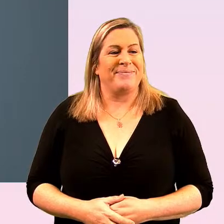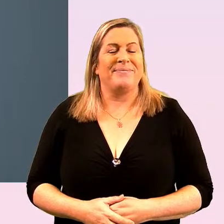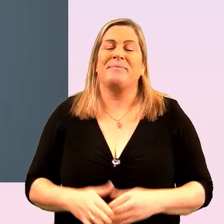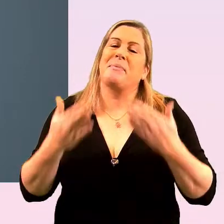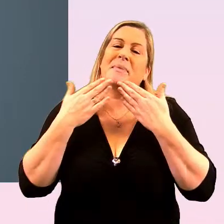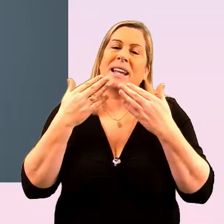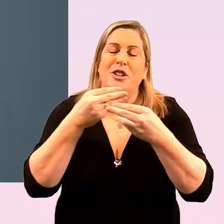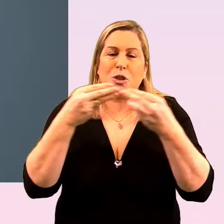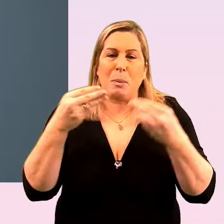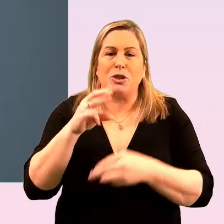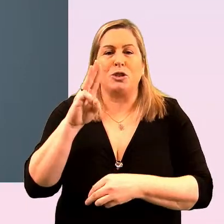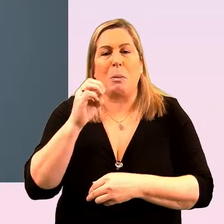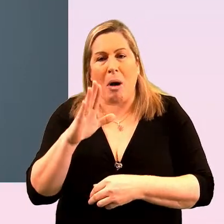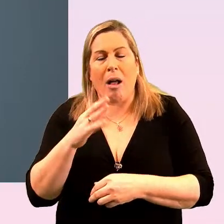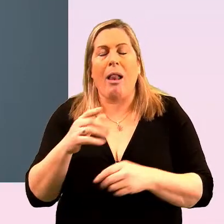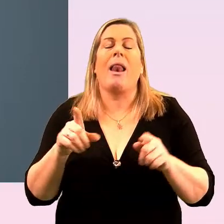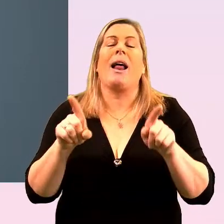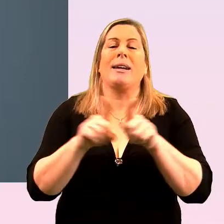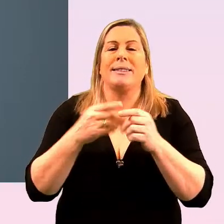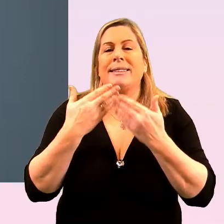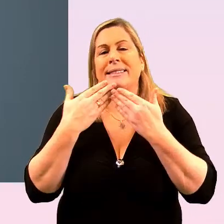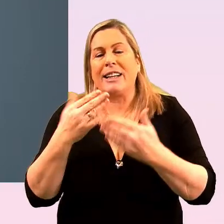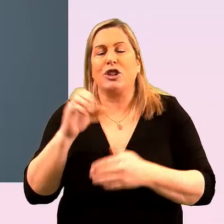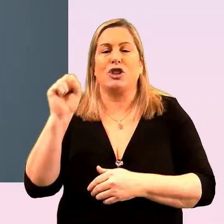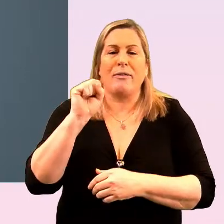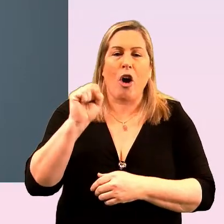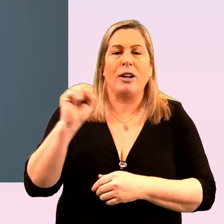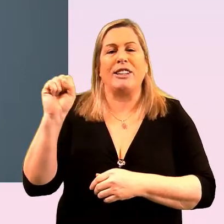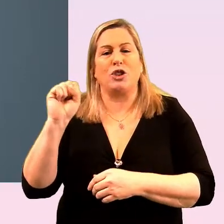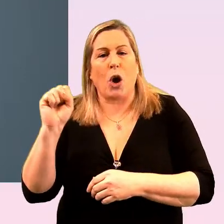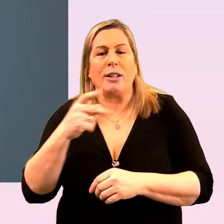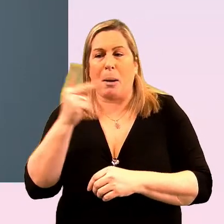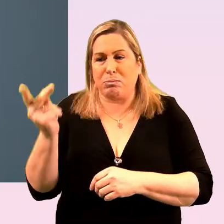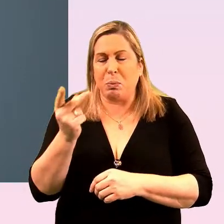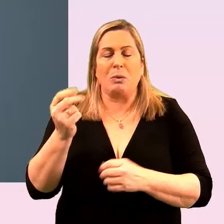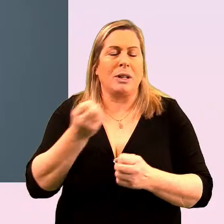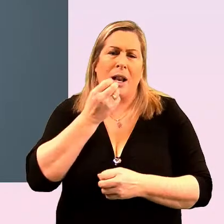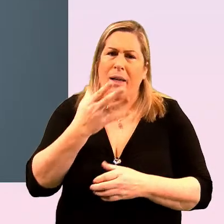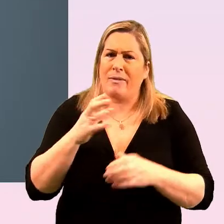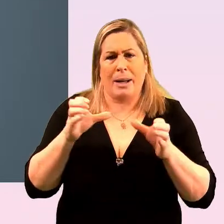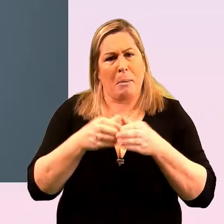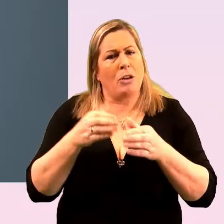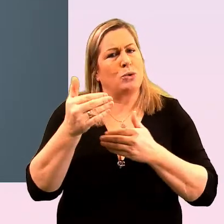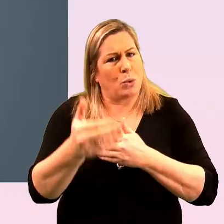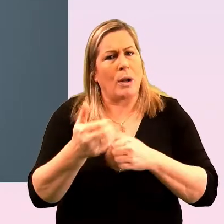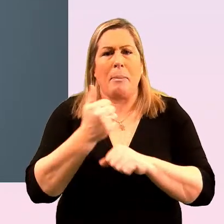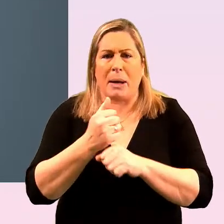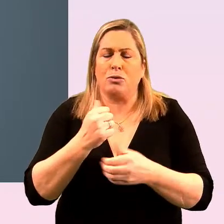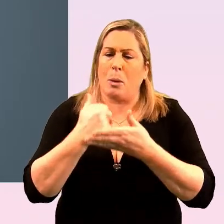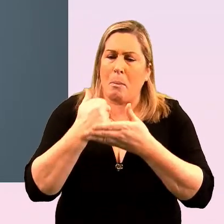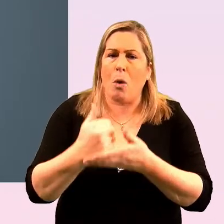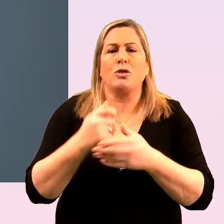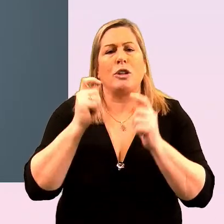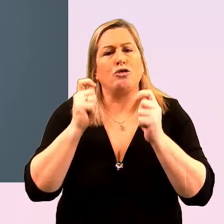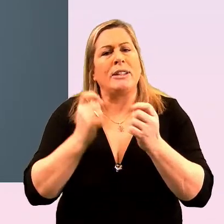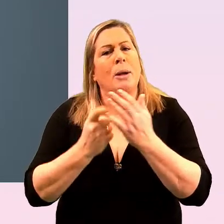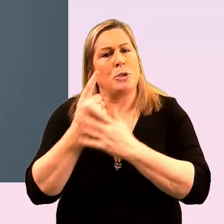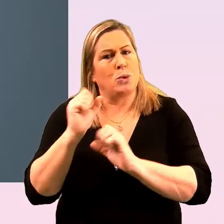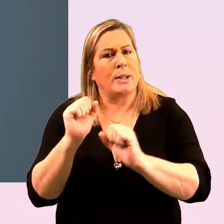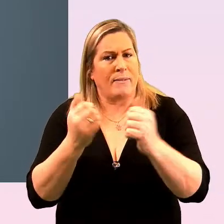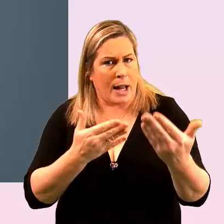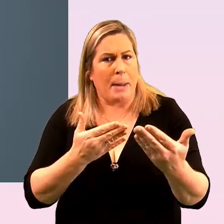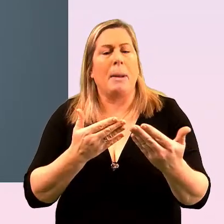Thank you so much, Paul. Thank you also, Siobhan and Shauna, for this really nice module about the supports and training opportunities that are